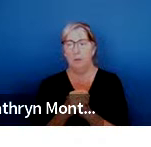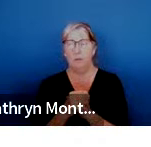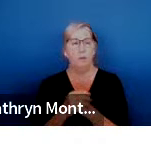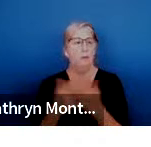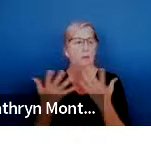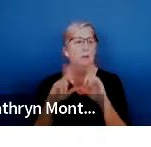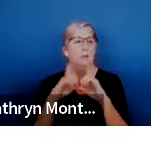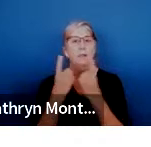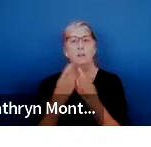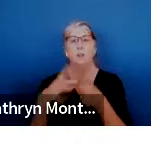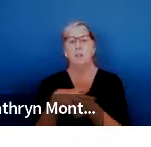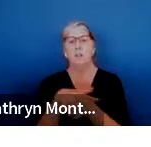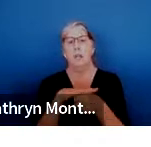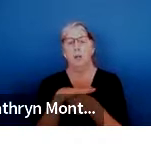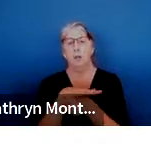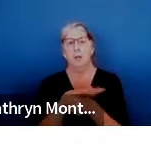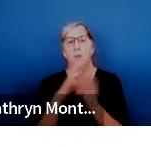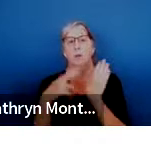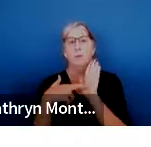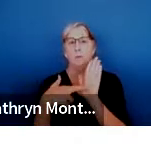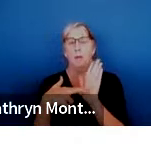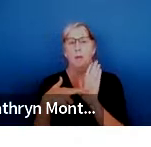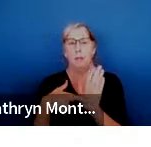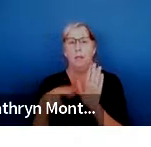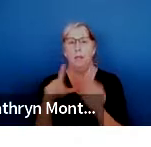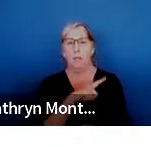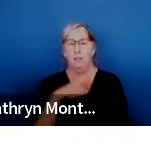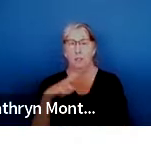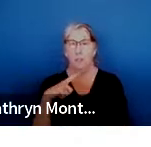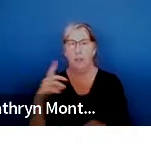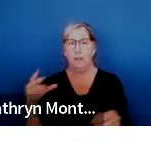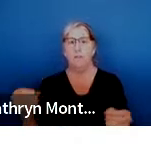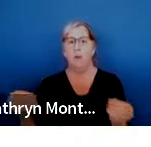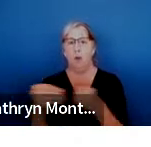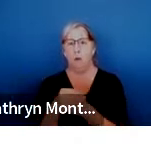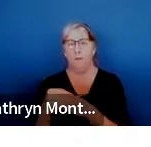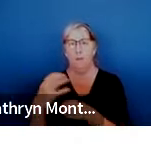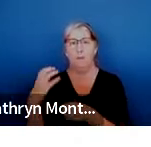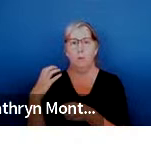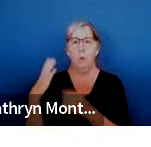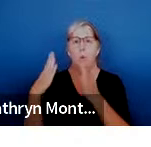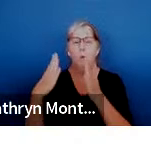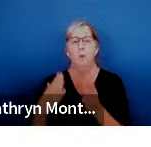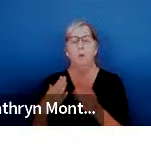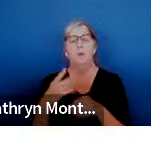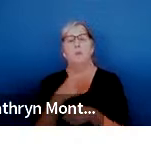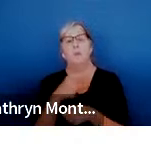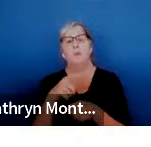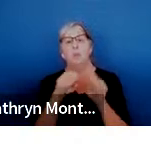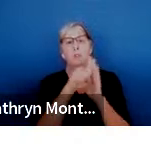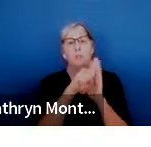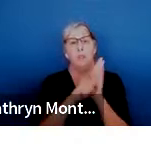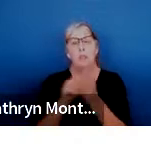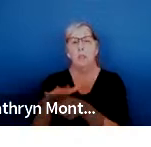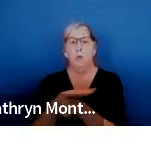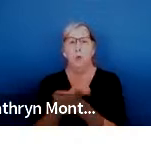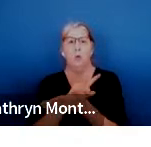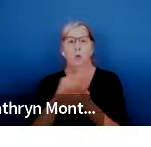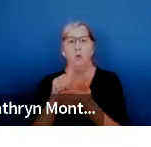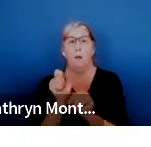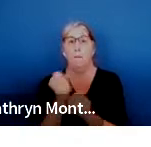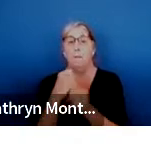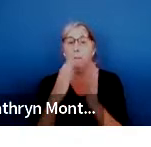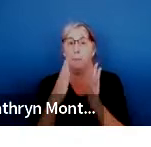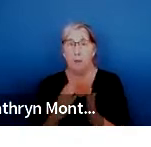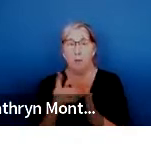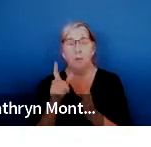area that is represented by an elected legislative office holder. These are our state and local lawmakers. They actually,